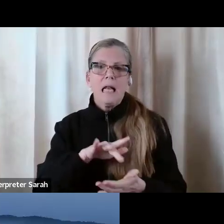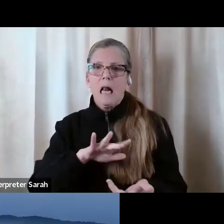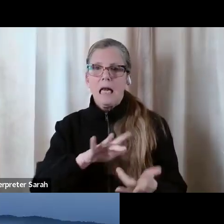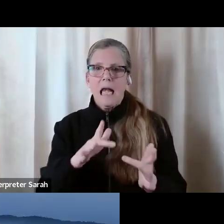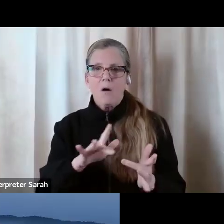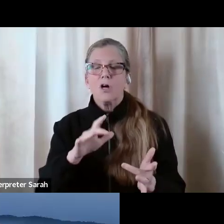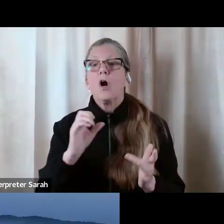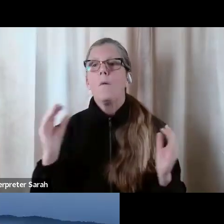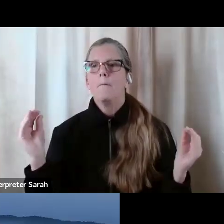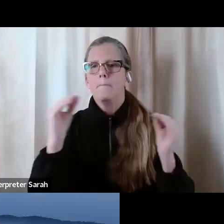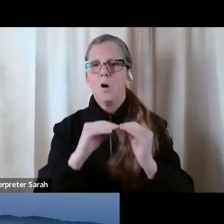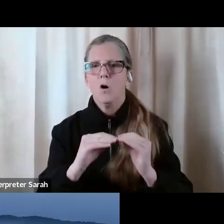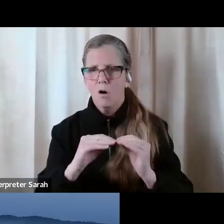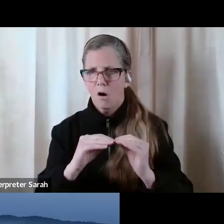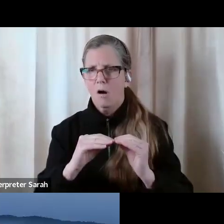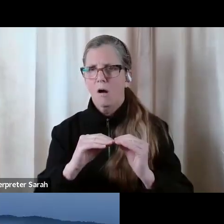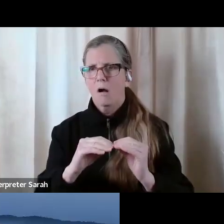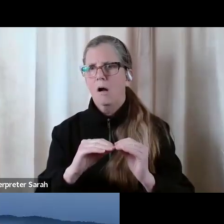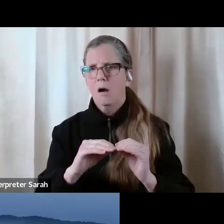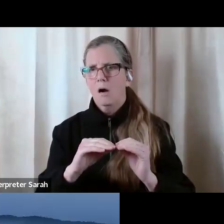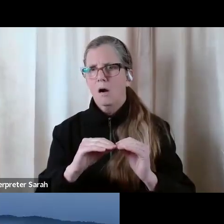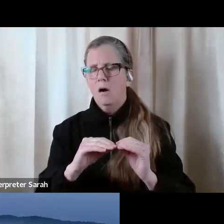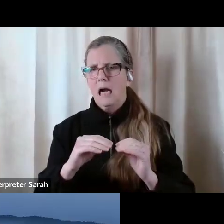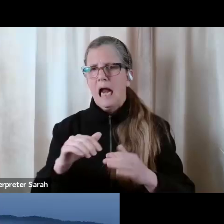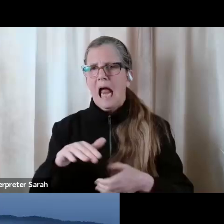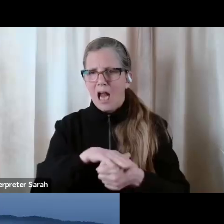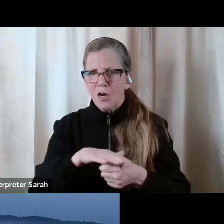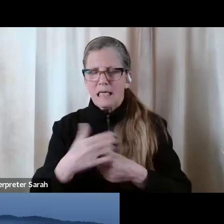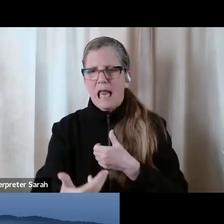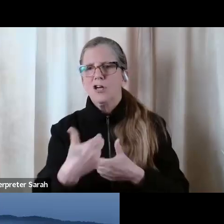entities. And federally and state funded